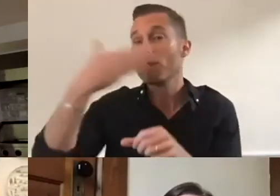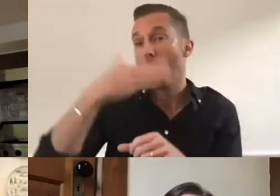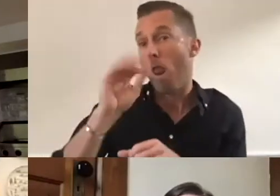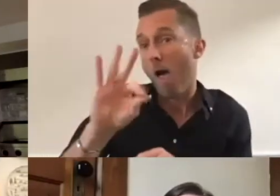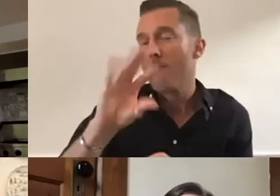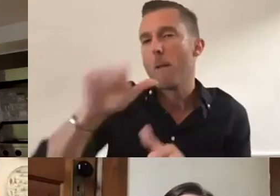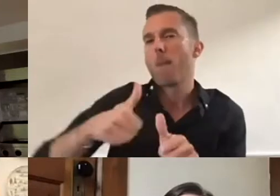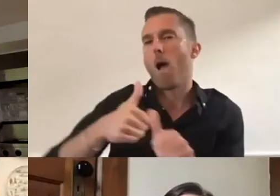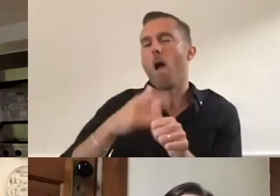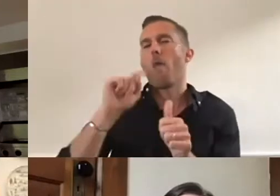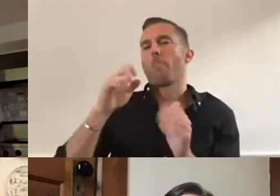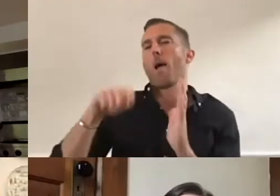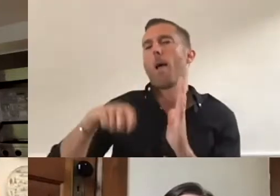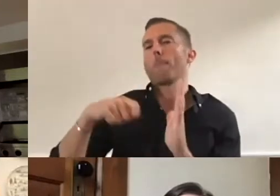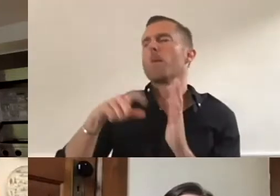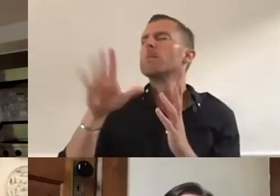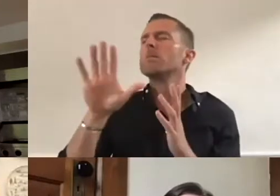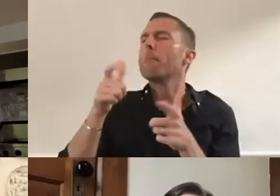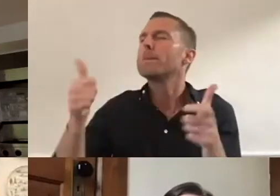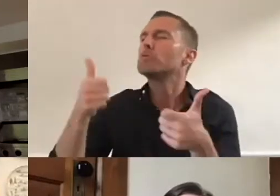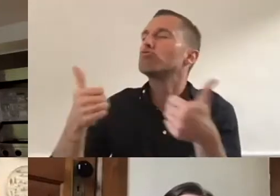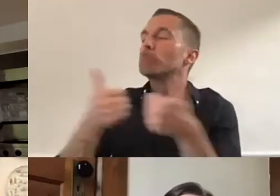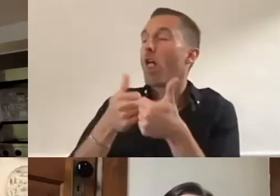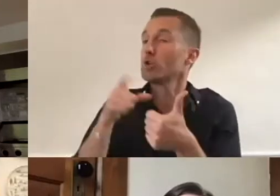you've faced in making this happen?